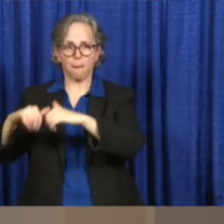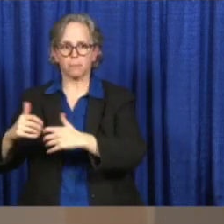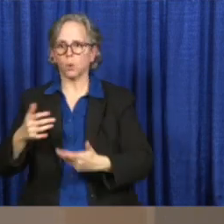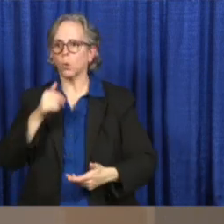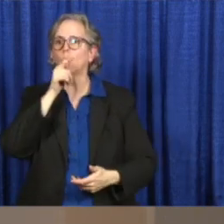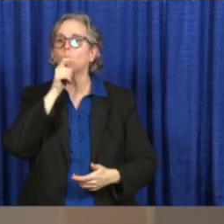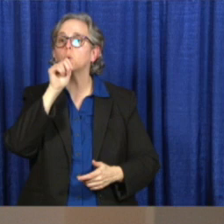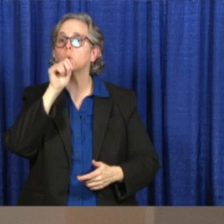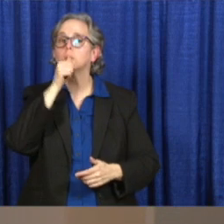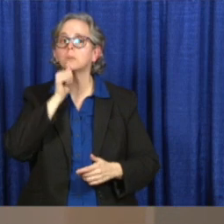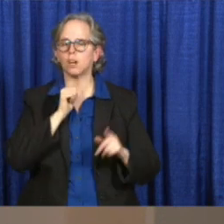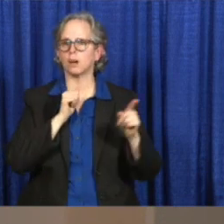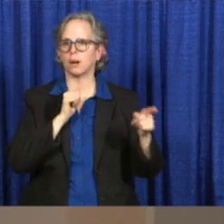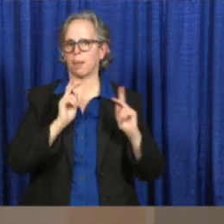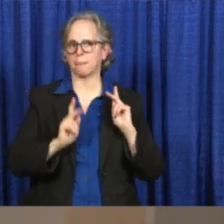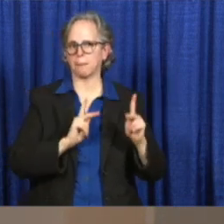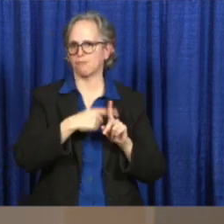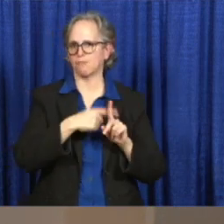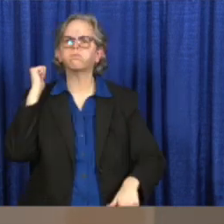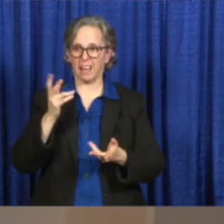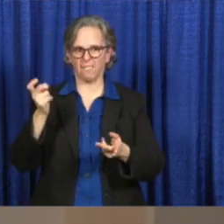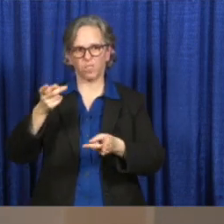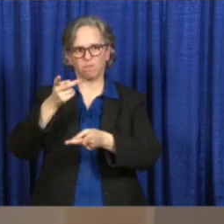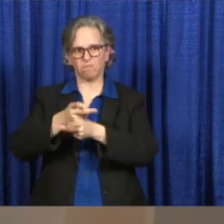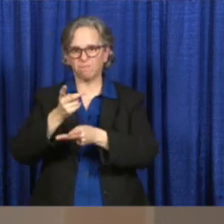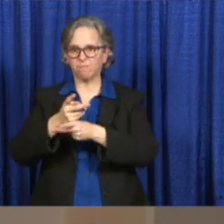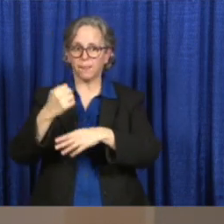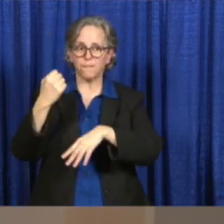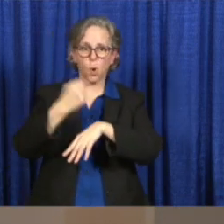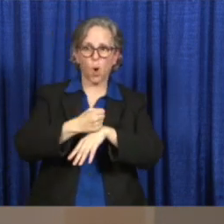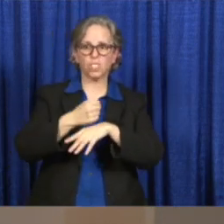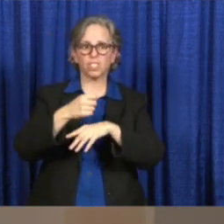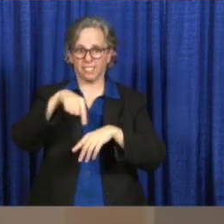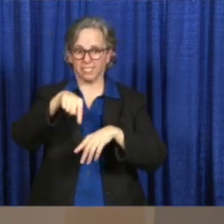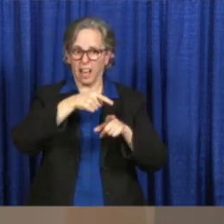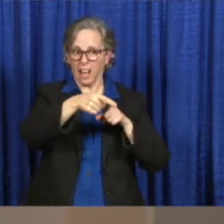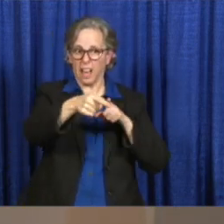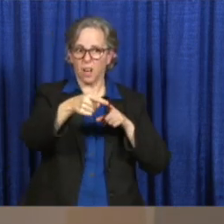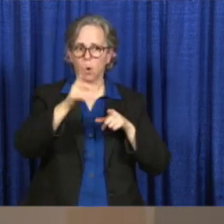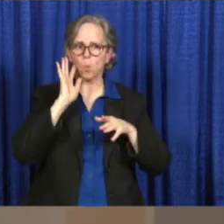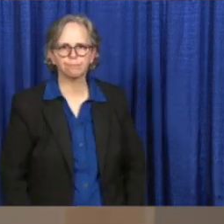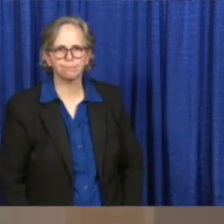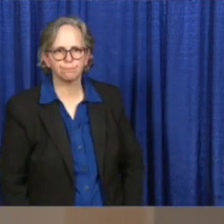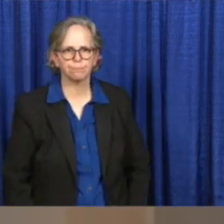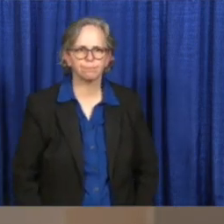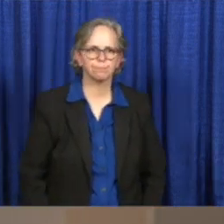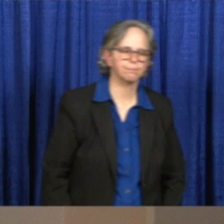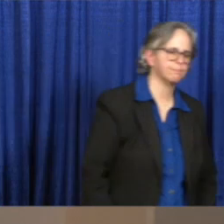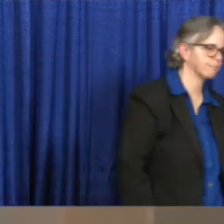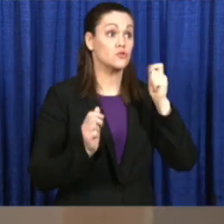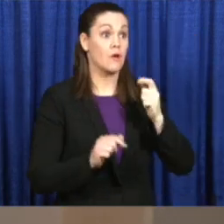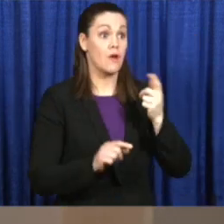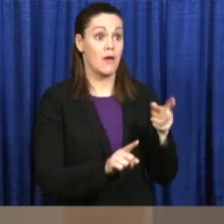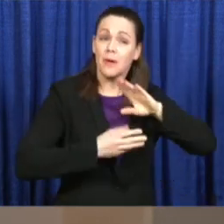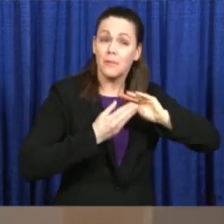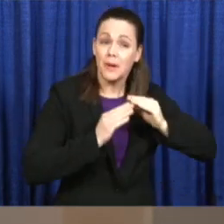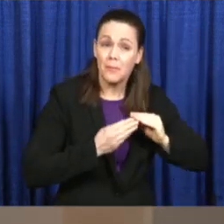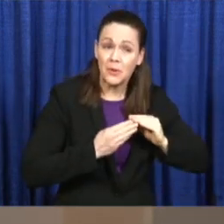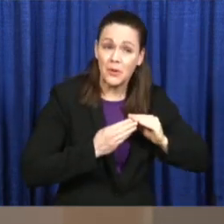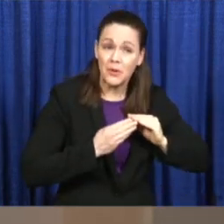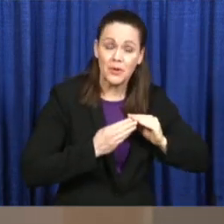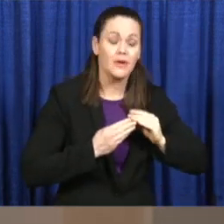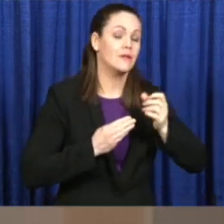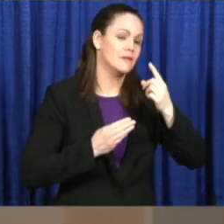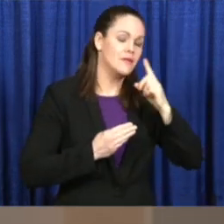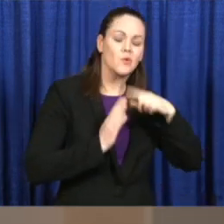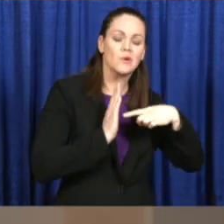most. And the court would uphold our order. This is them,